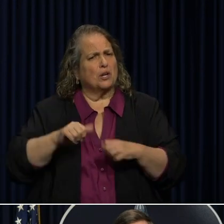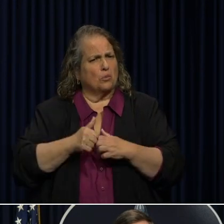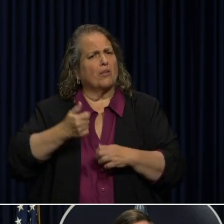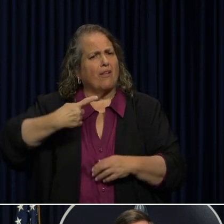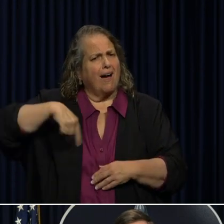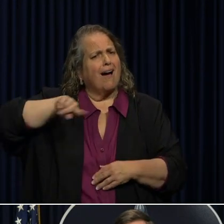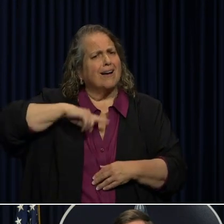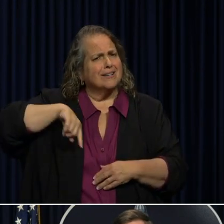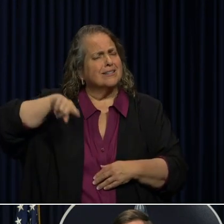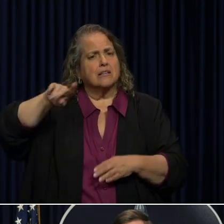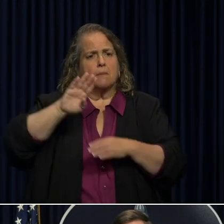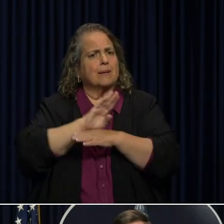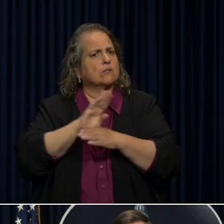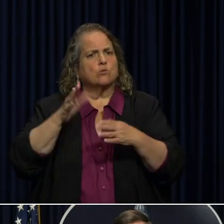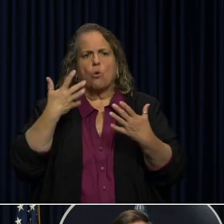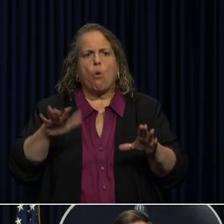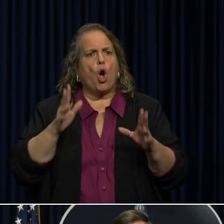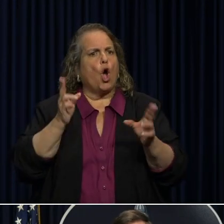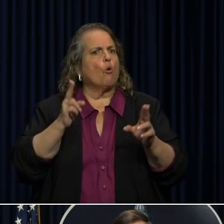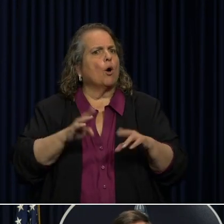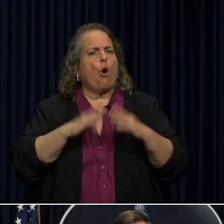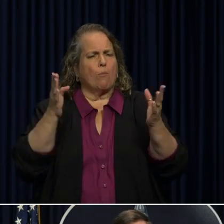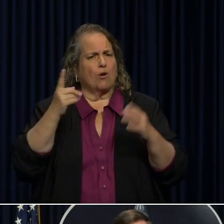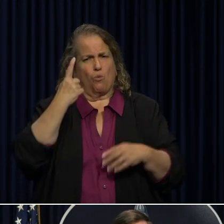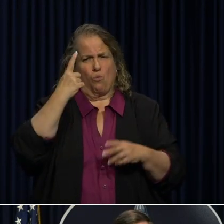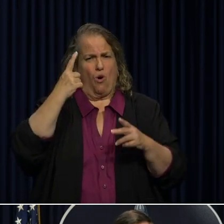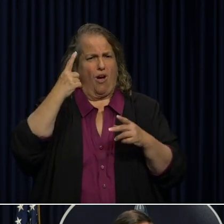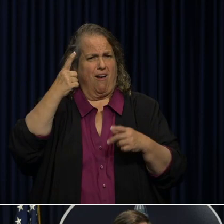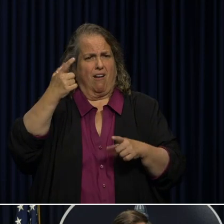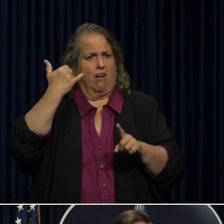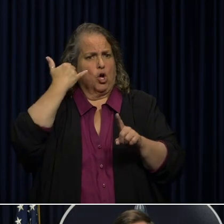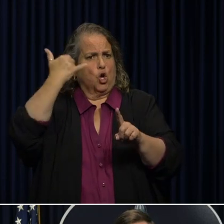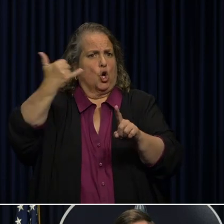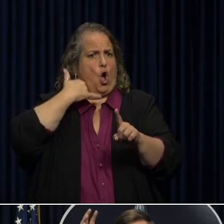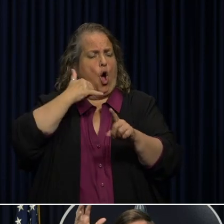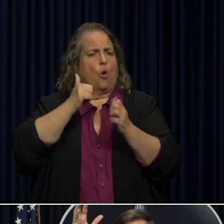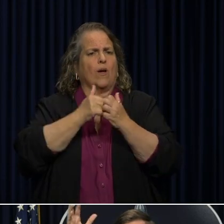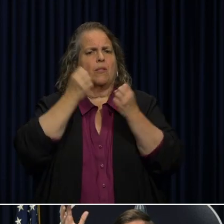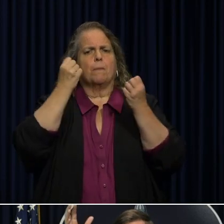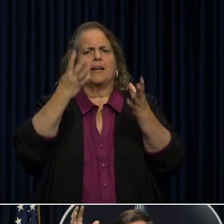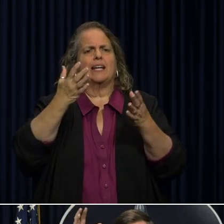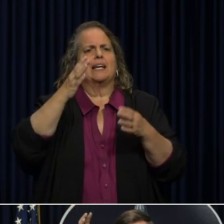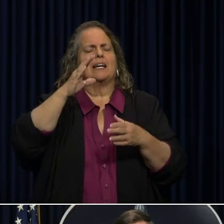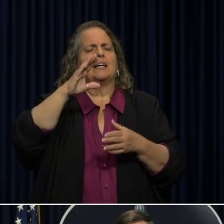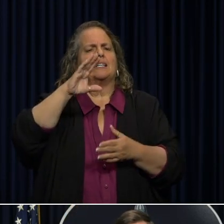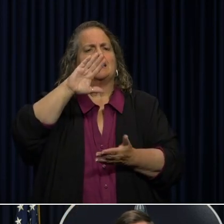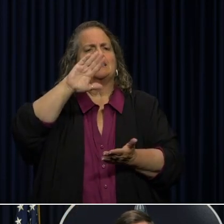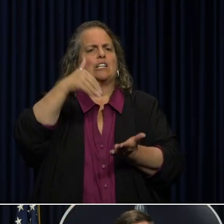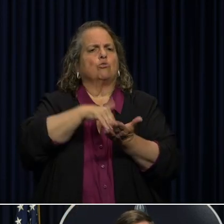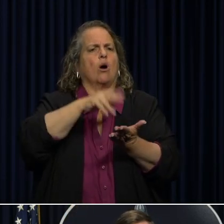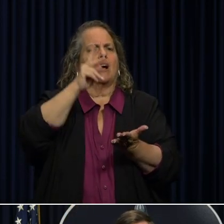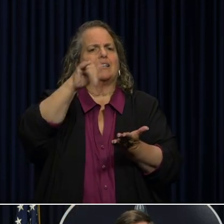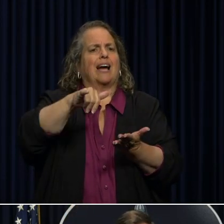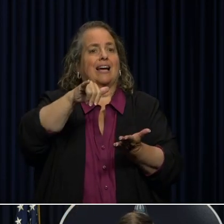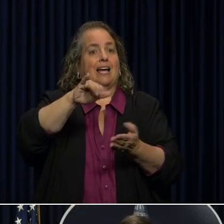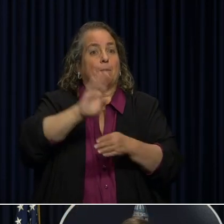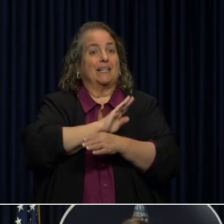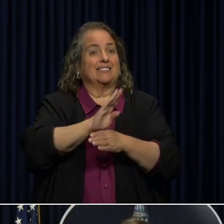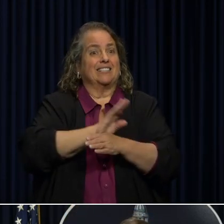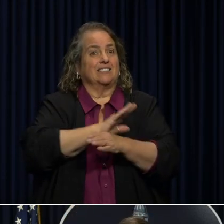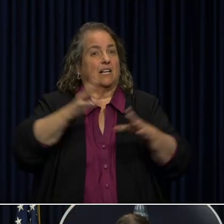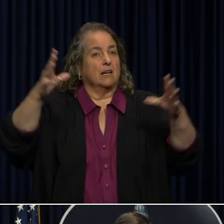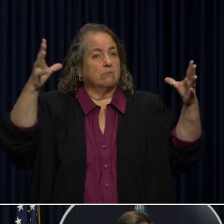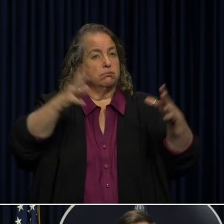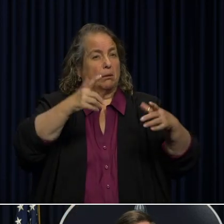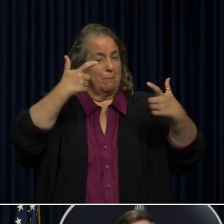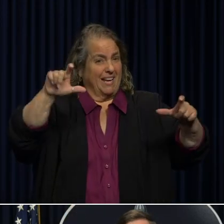and responsibly. I had a call today with a large number of Central Kentucky businesses, from some of the biggest to some medium